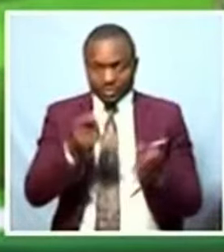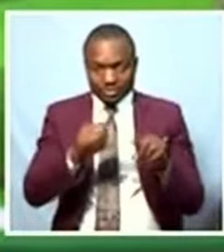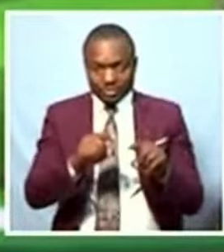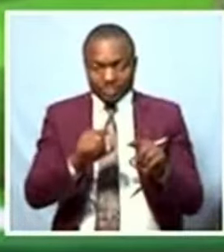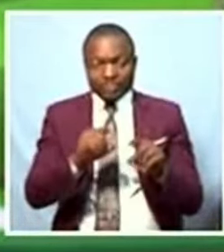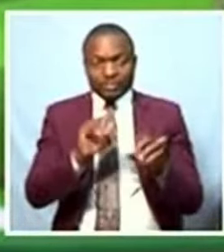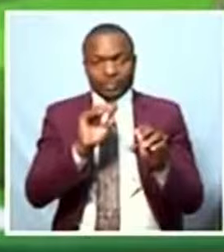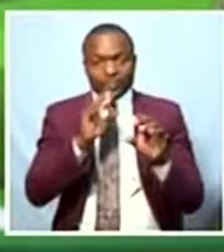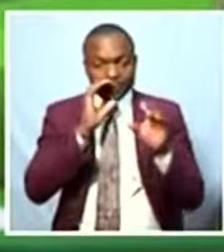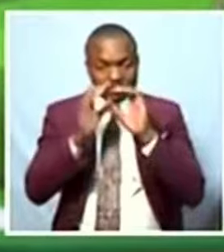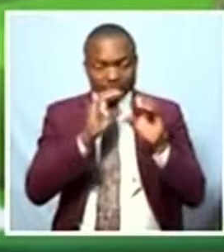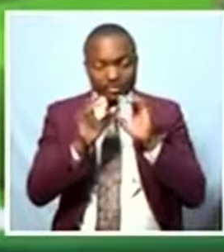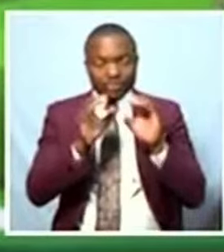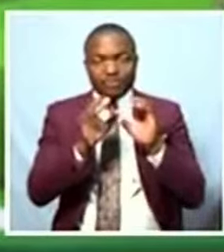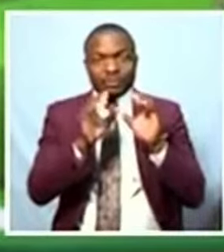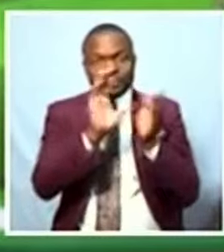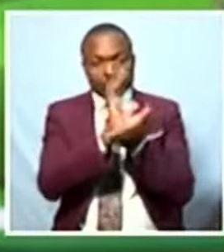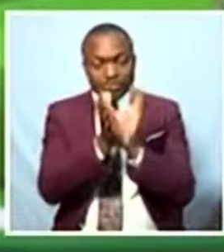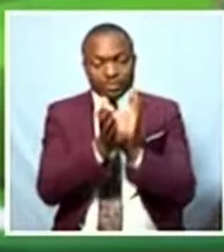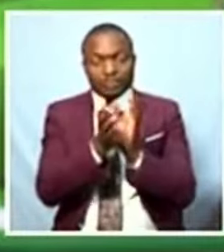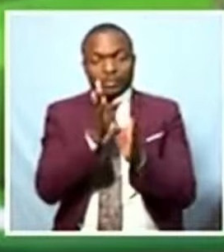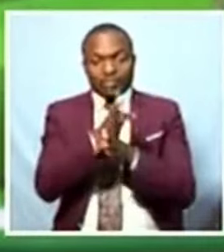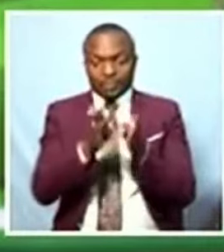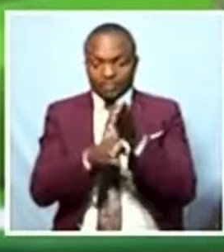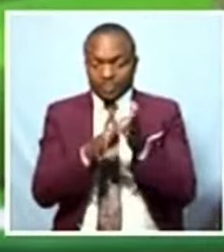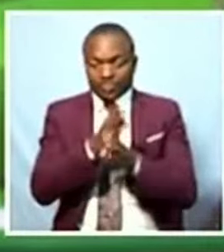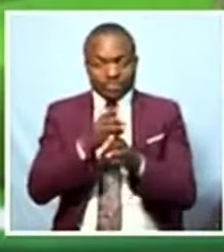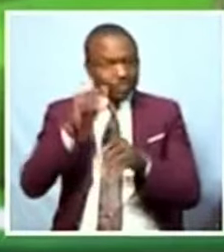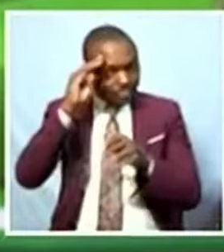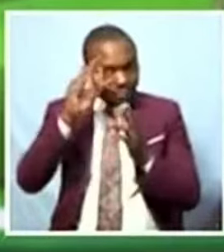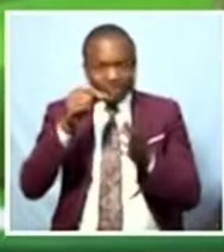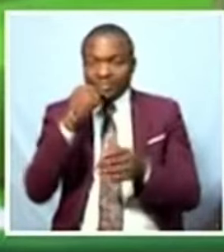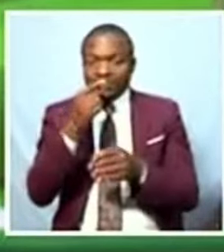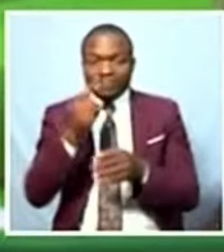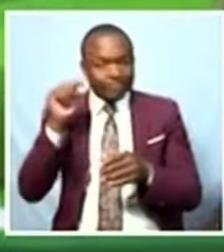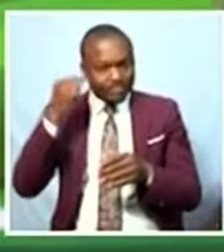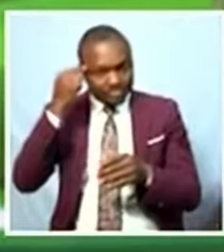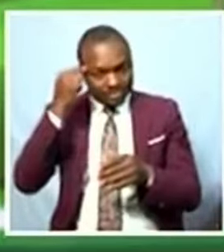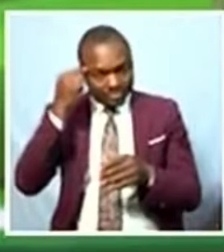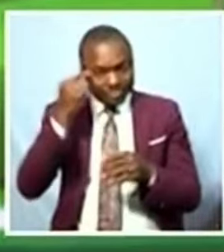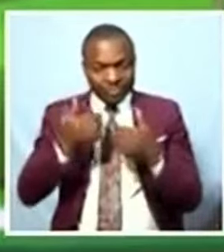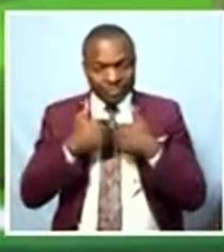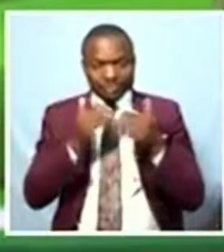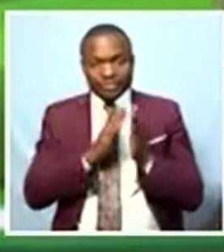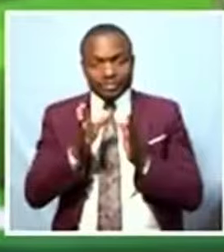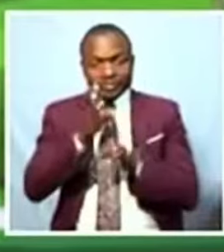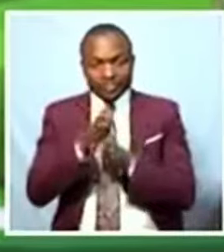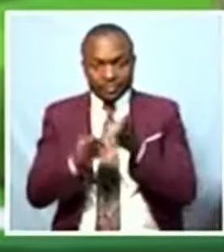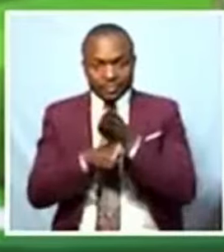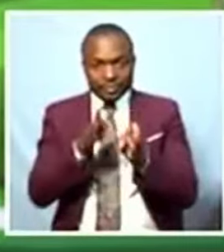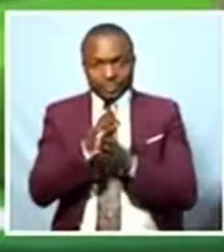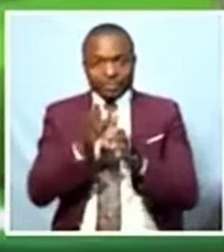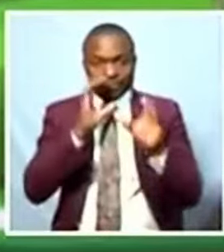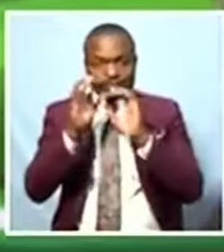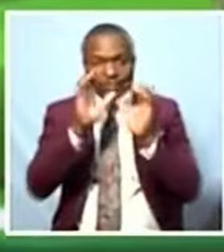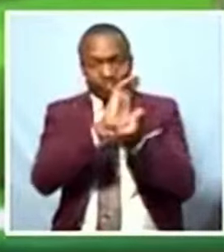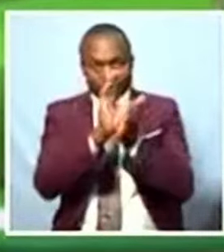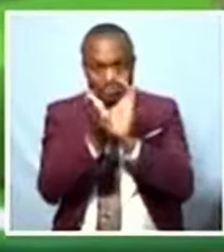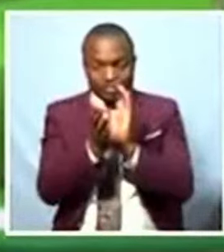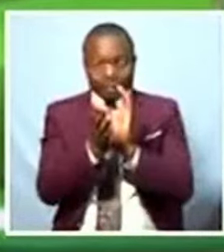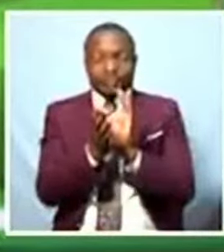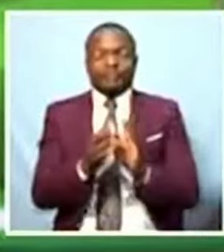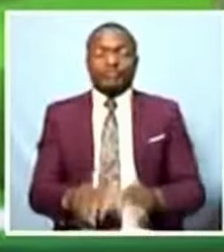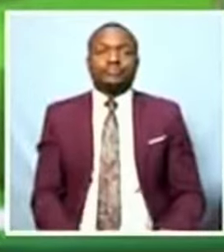towers will be constructed in the following areas, the minister said that our government has plans to construct towers across the